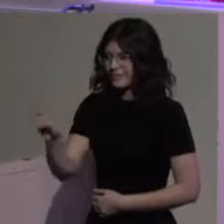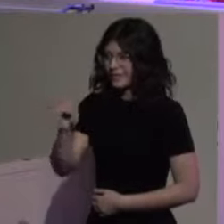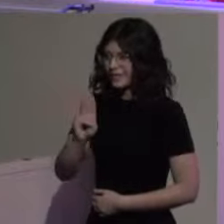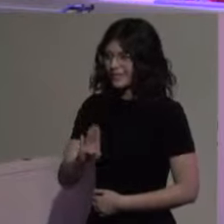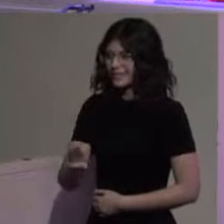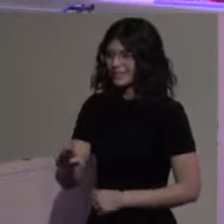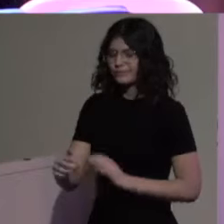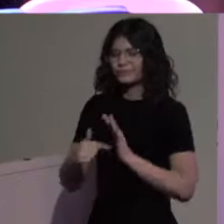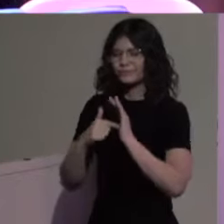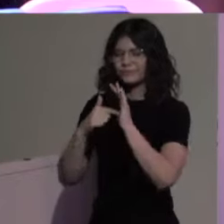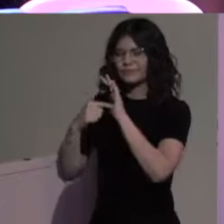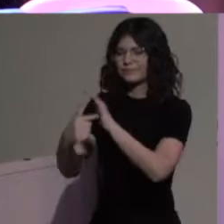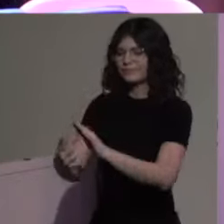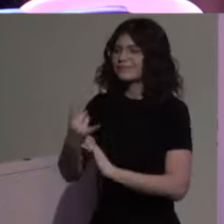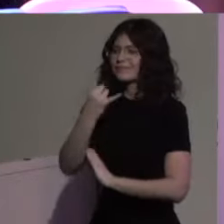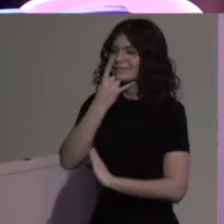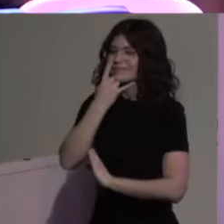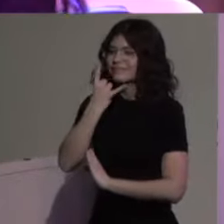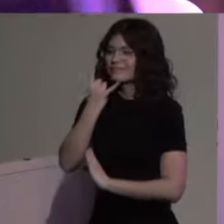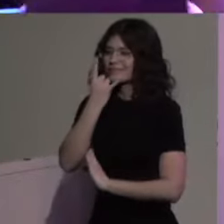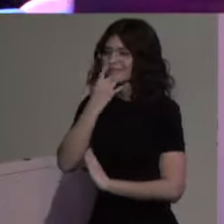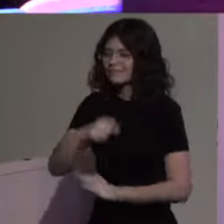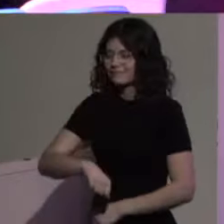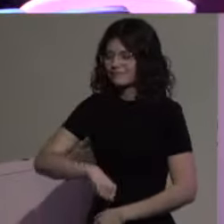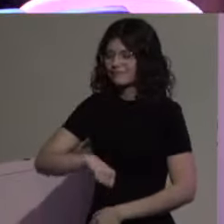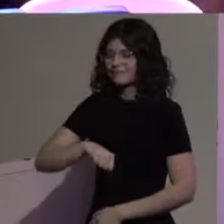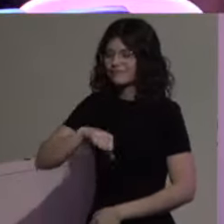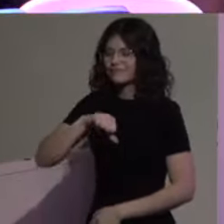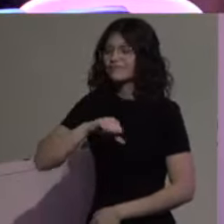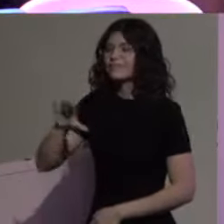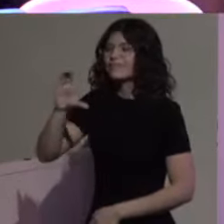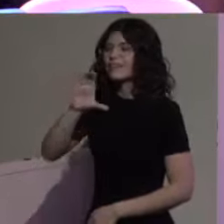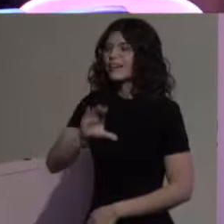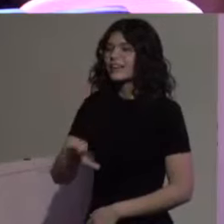CSDB, show bold and pride.